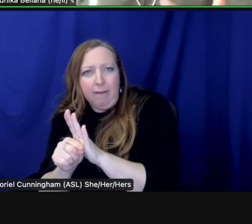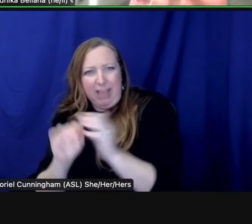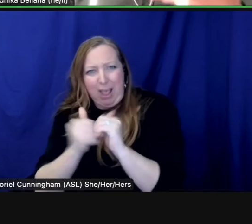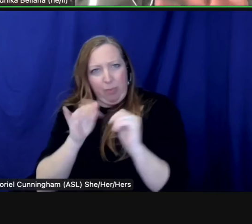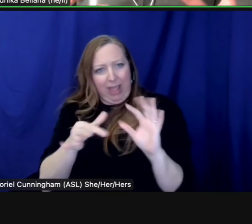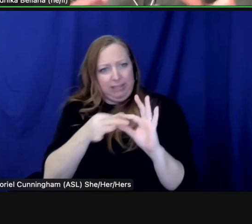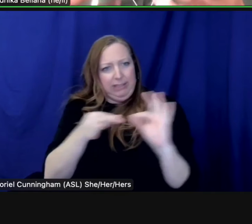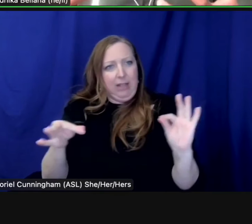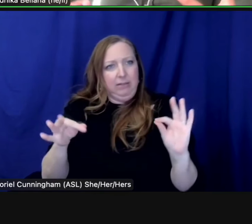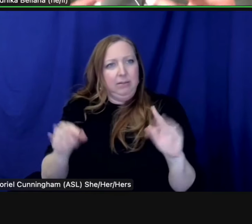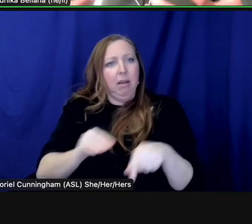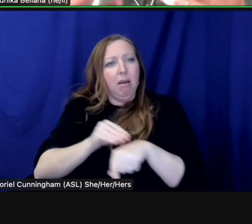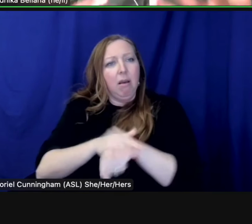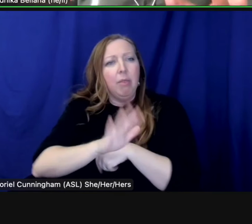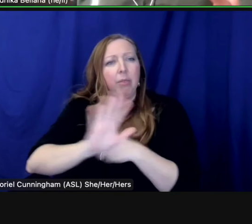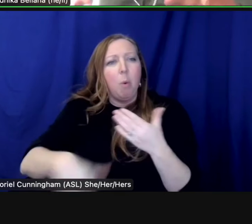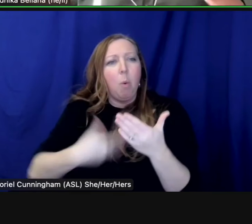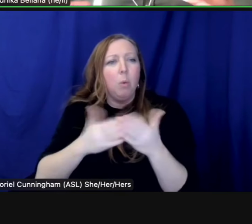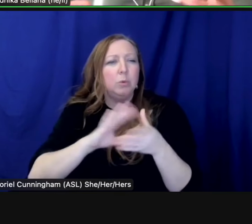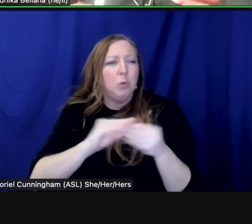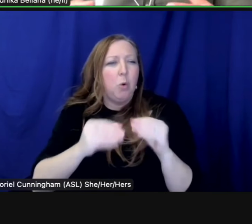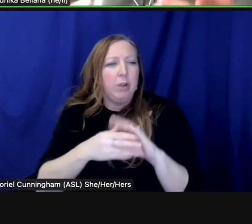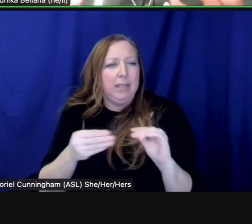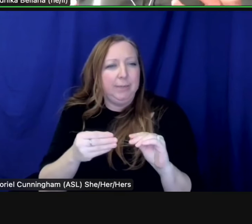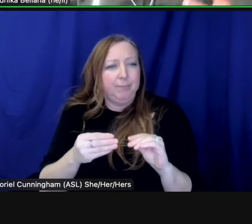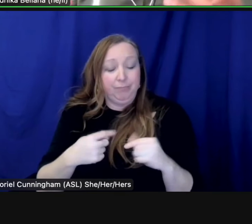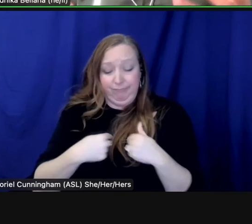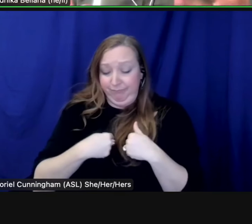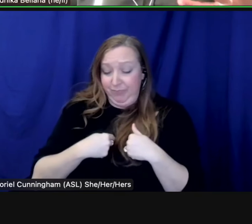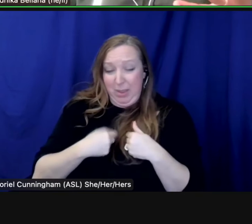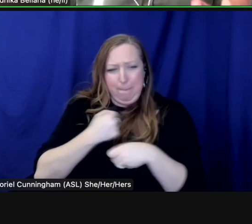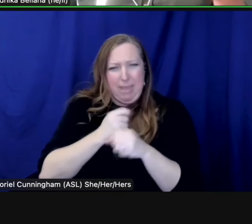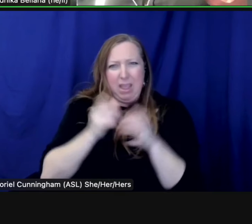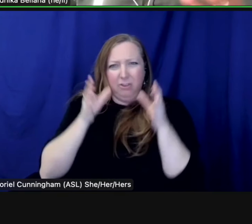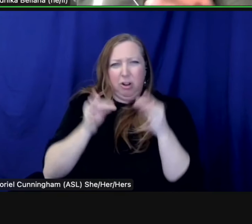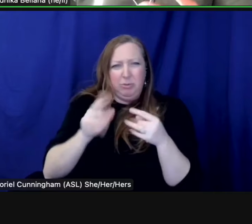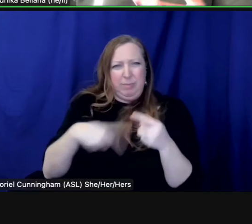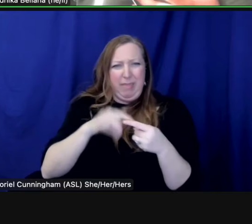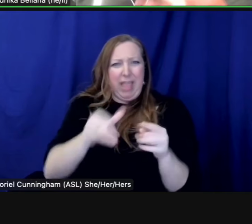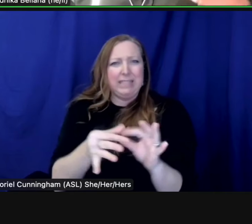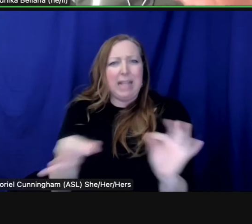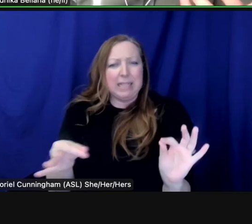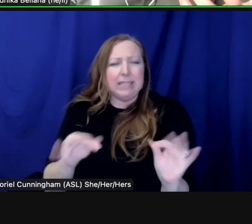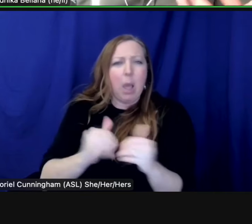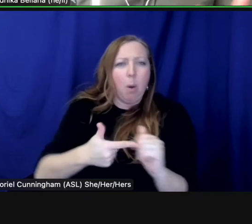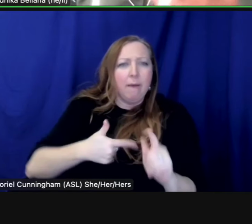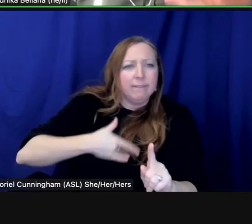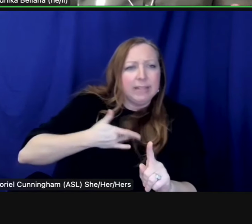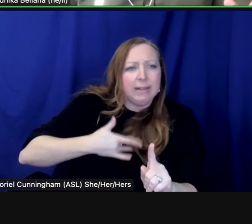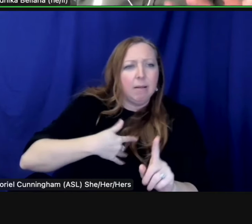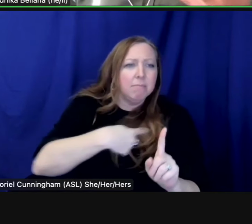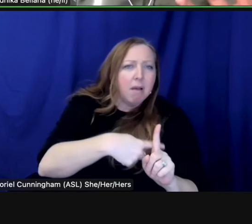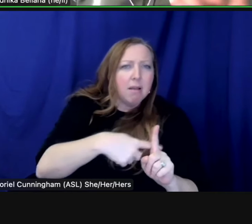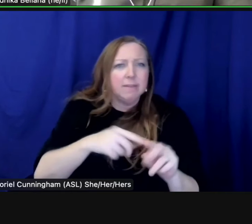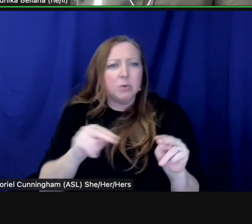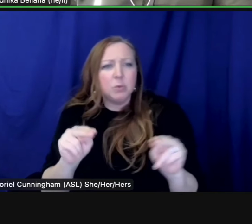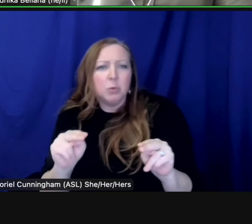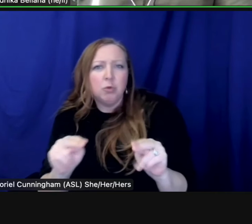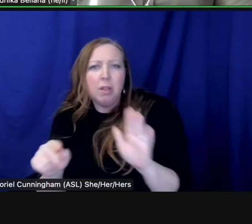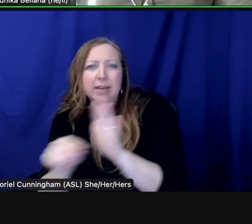essentially they're making a judgment about what that sentence kind of feels and how it contributes to the overall the story. They're attending to the story's